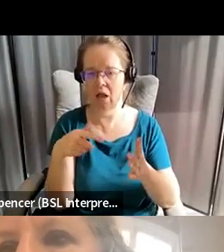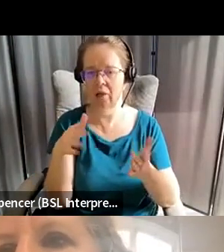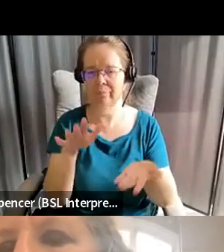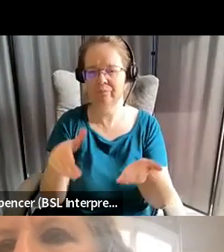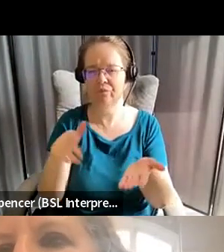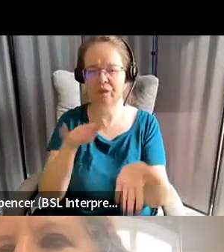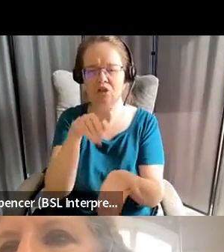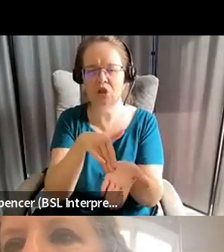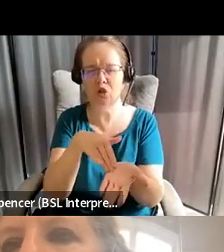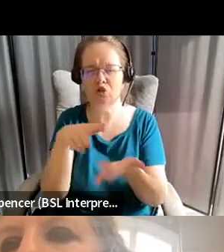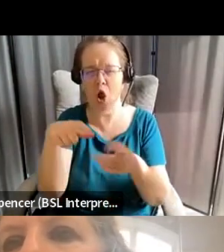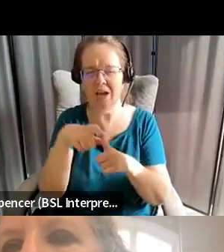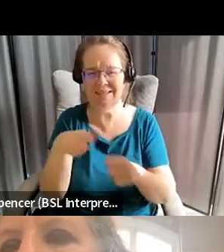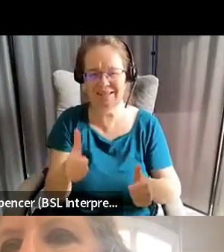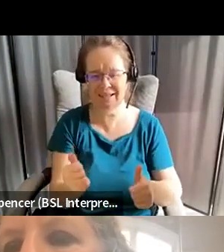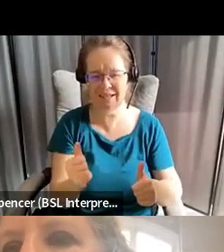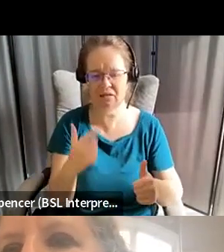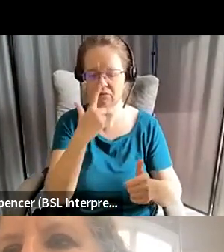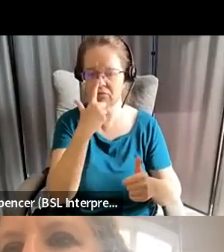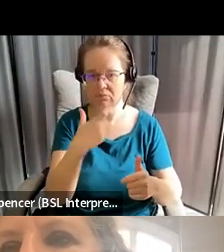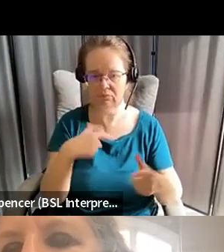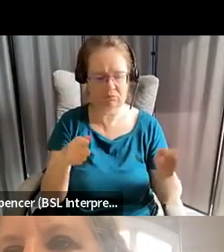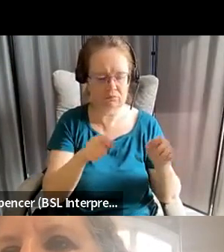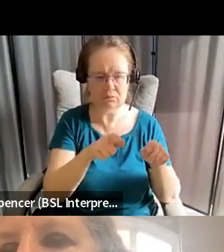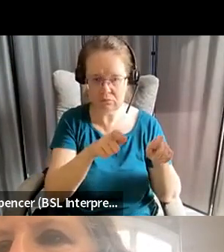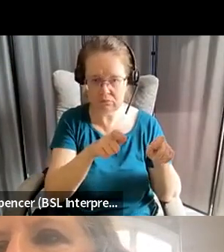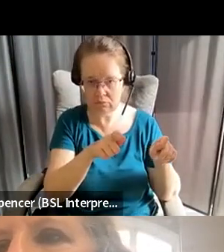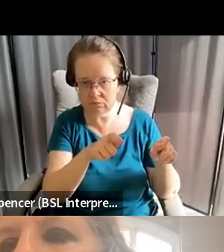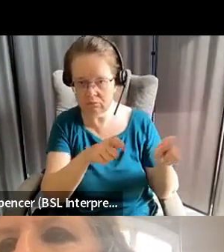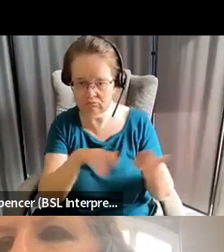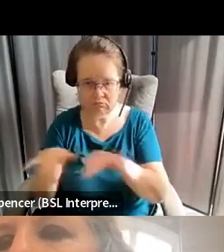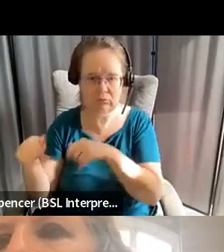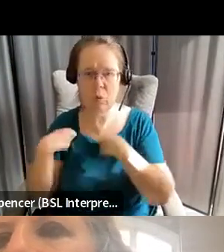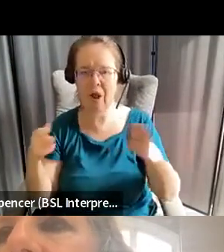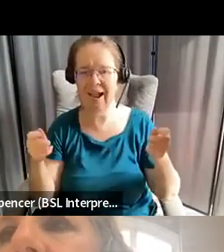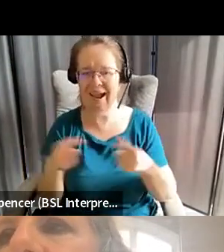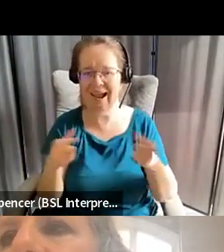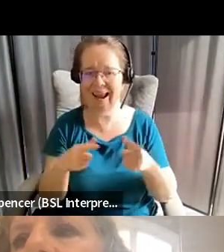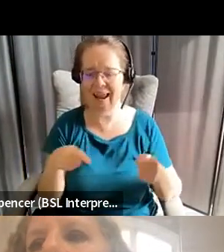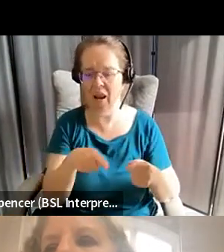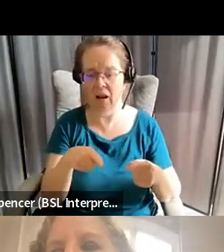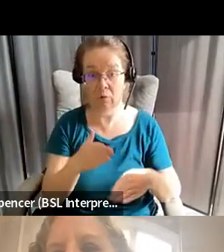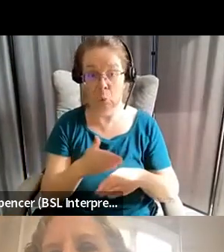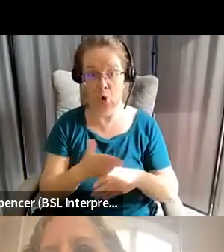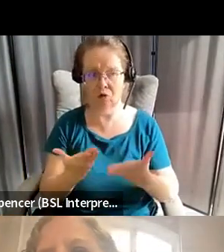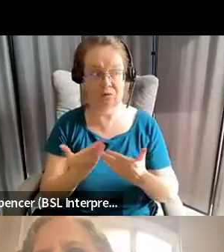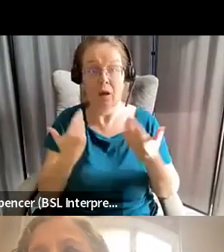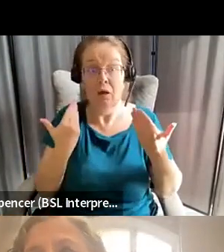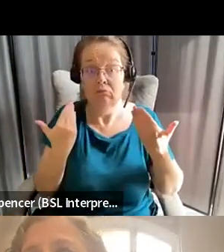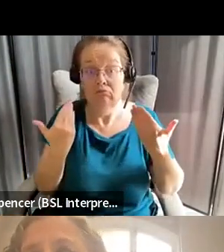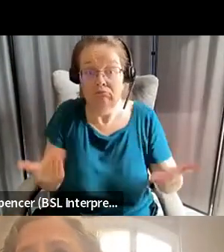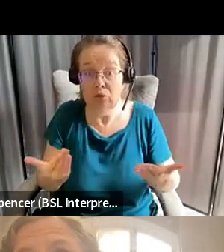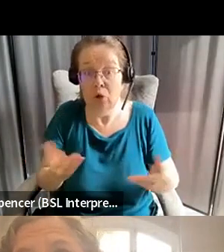So I can go in and put in my email, and then the Touch ID recognizes it. But I have actually no idea why that works in some instances and it doesn't